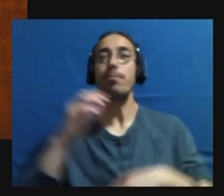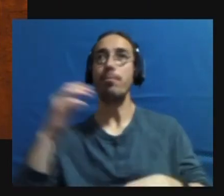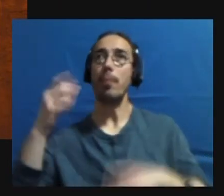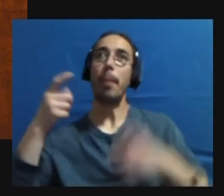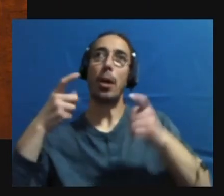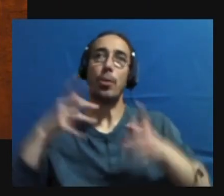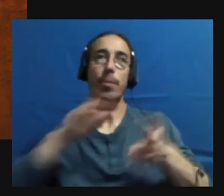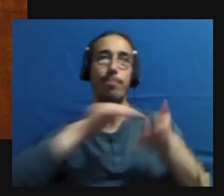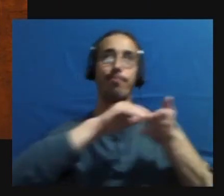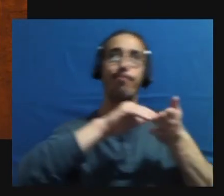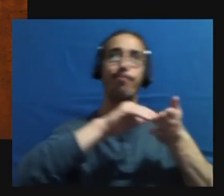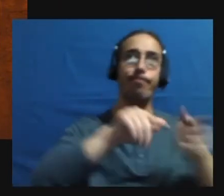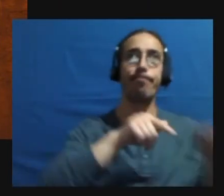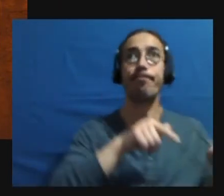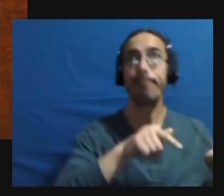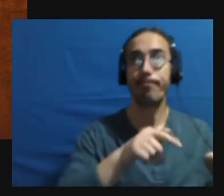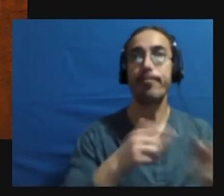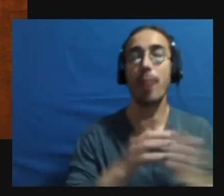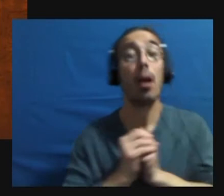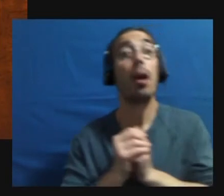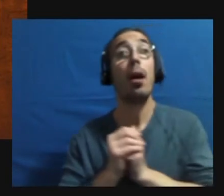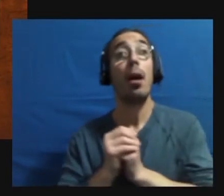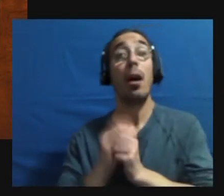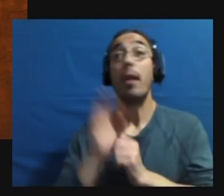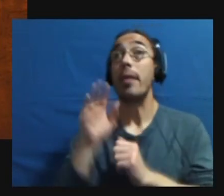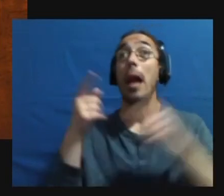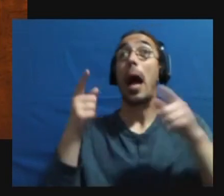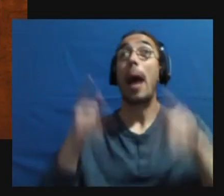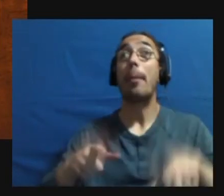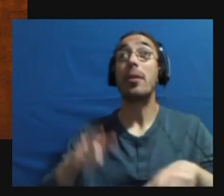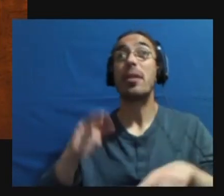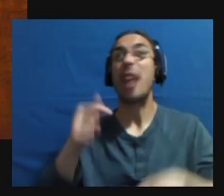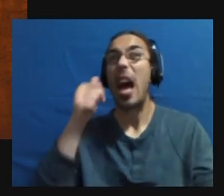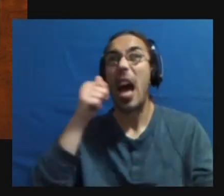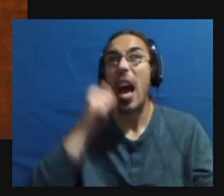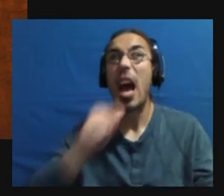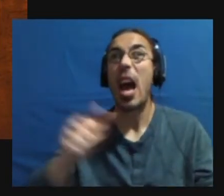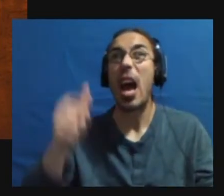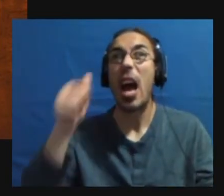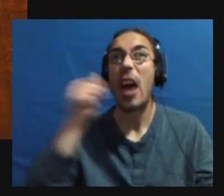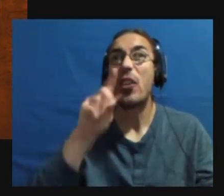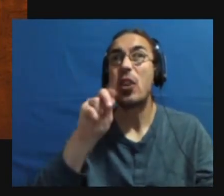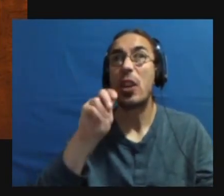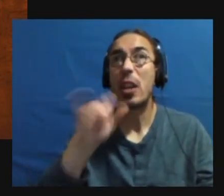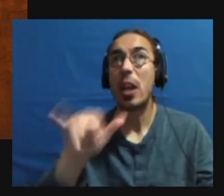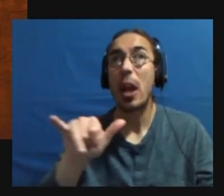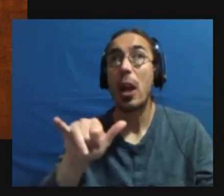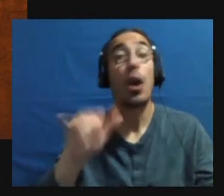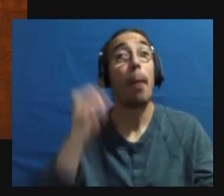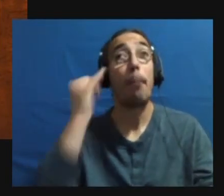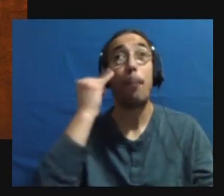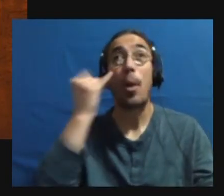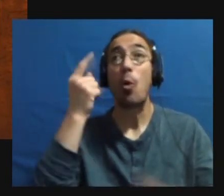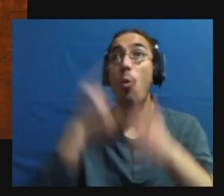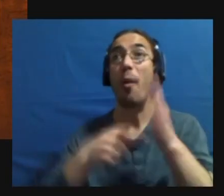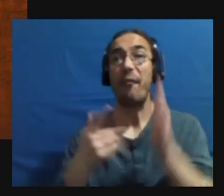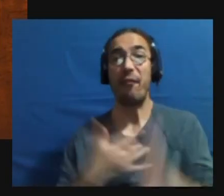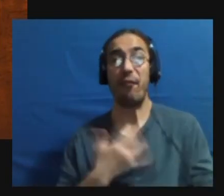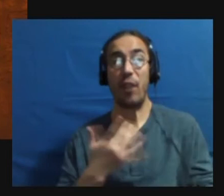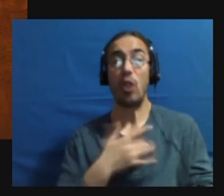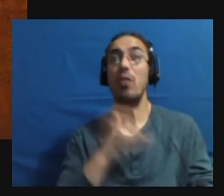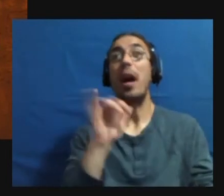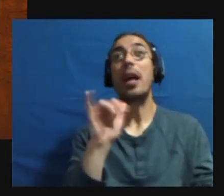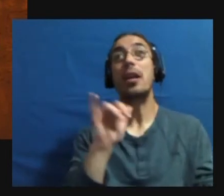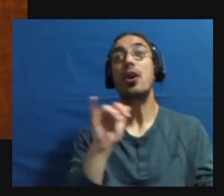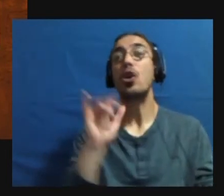So this is the kind of thing that happens to autistic people every single day. You can't imagine what it feels like to constantly have your